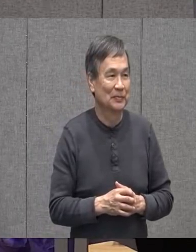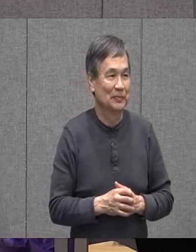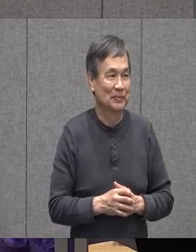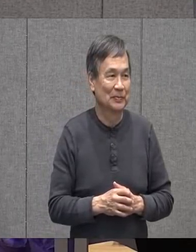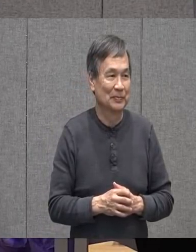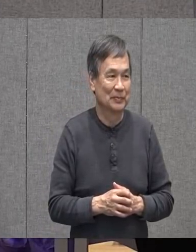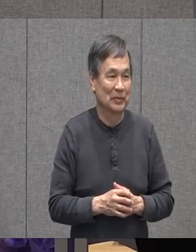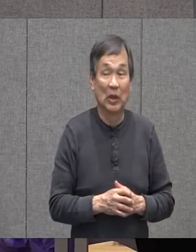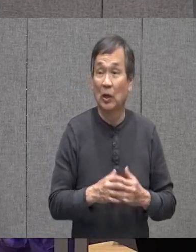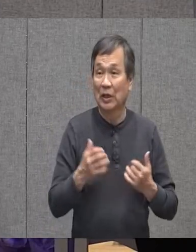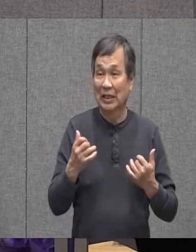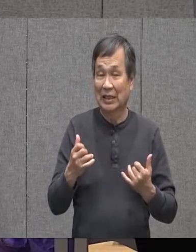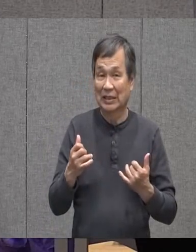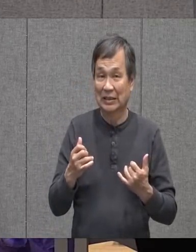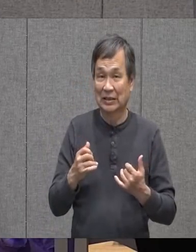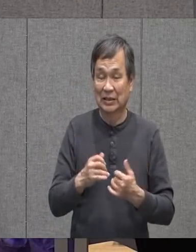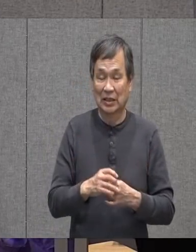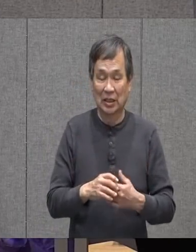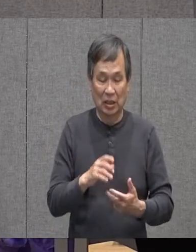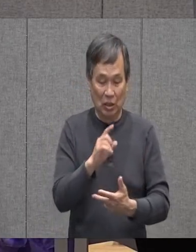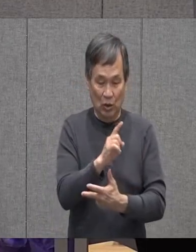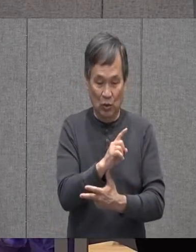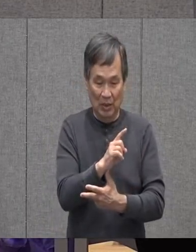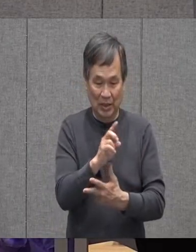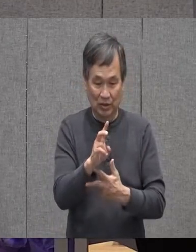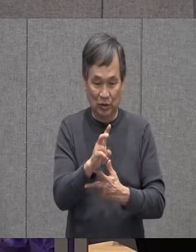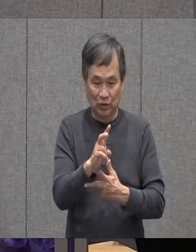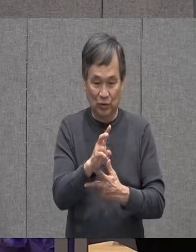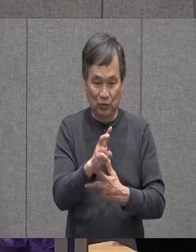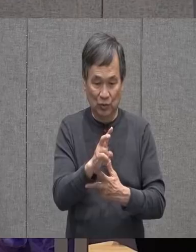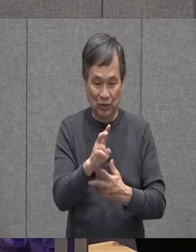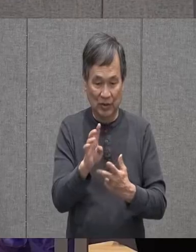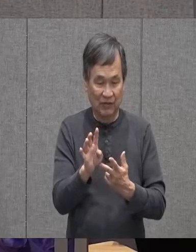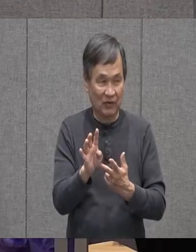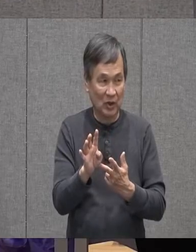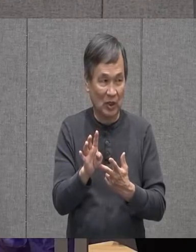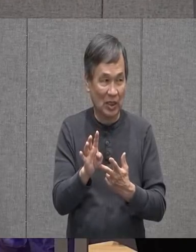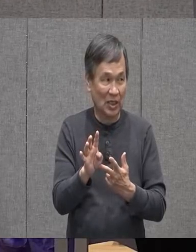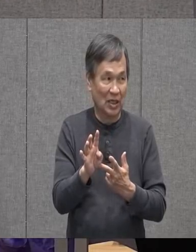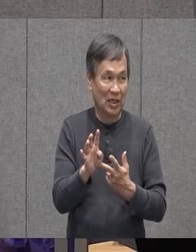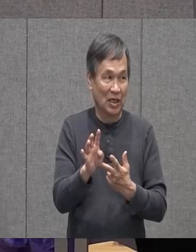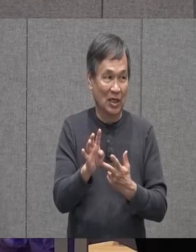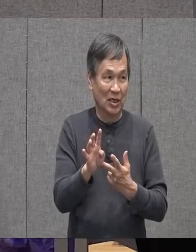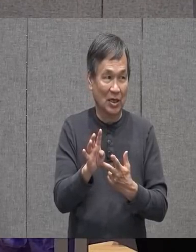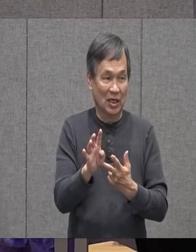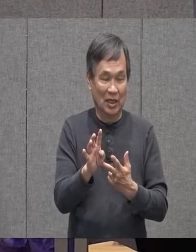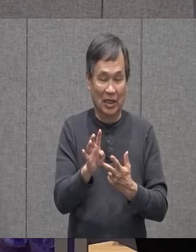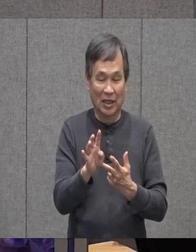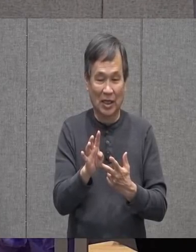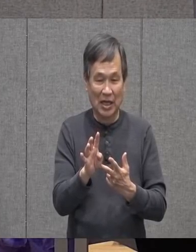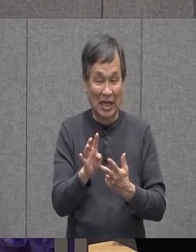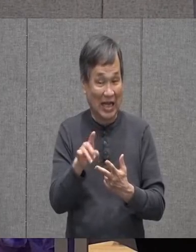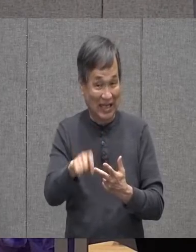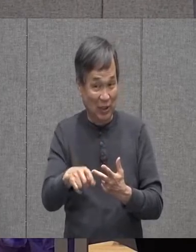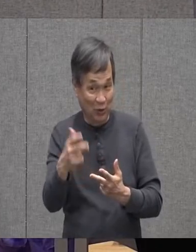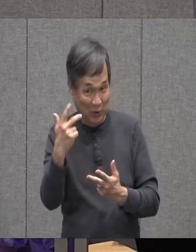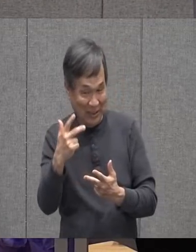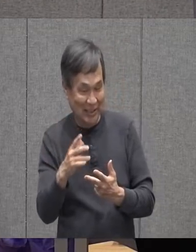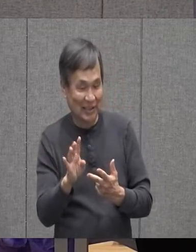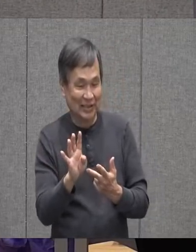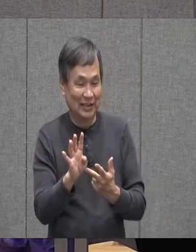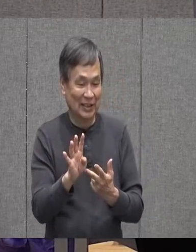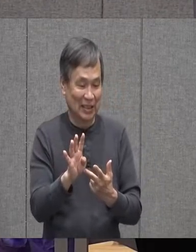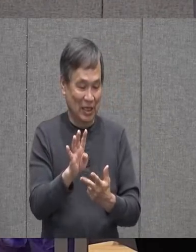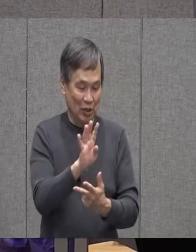Okay, so this time I have a 1, a 2, and a 4. So first I have to be able to mark off a 3,